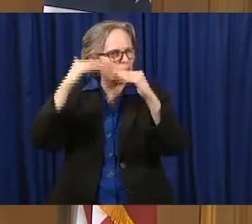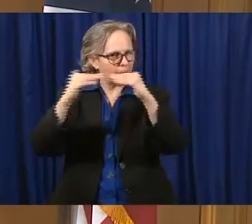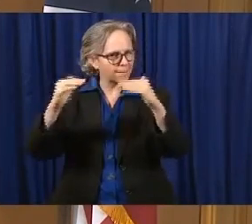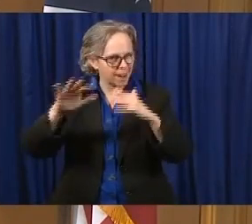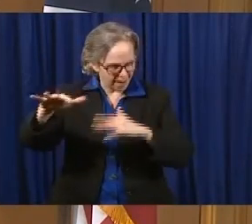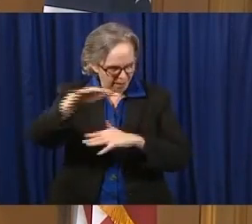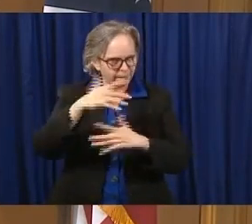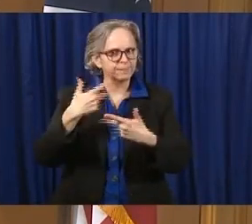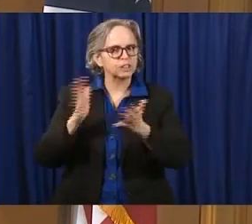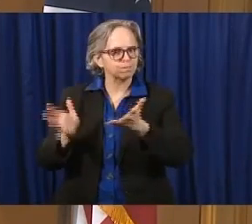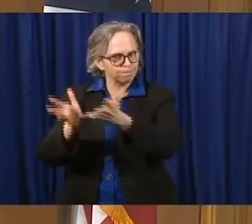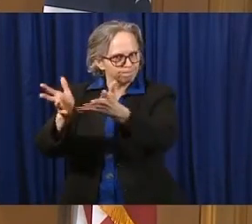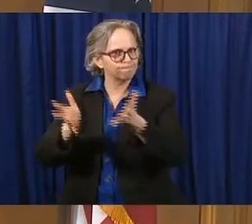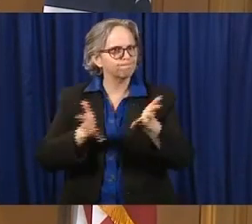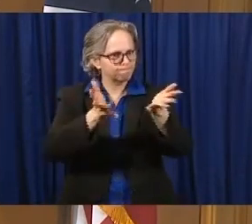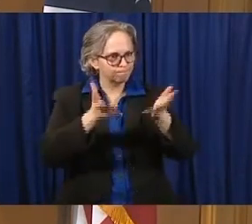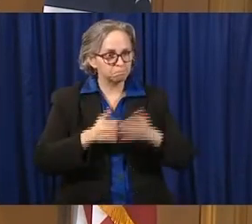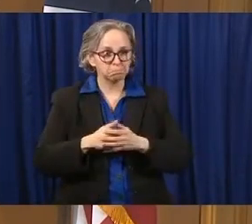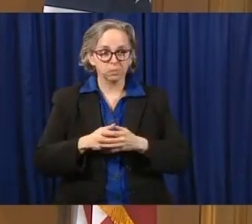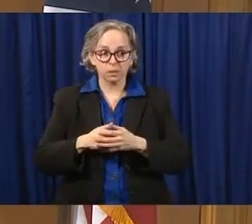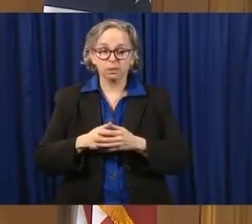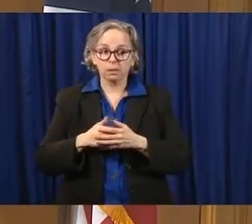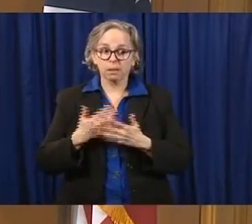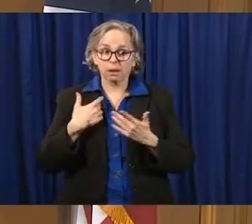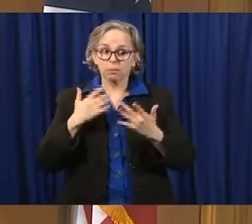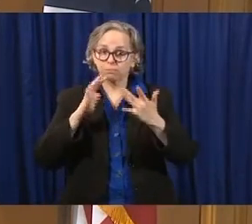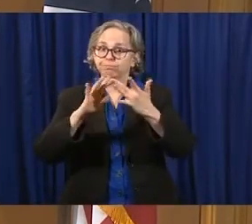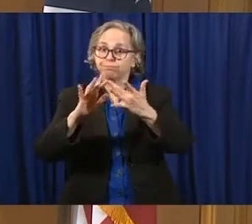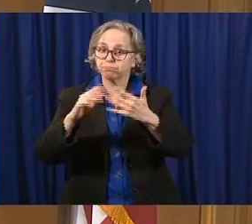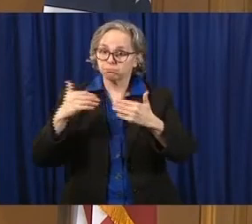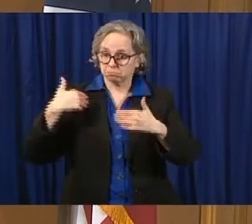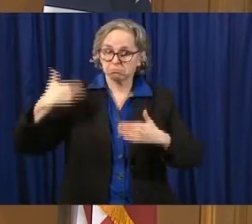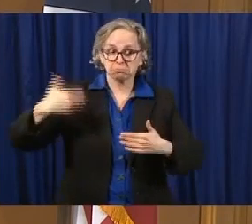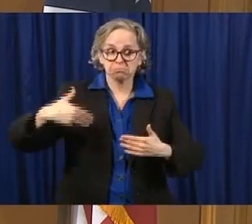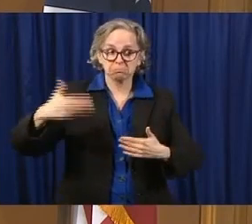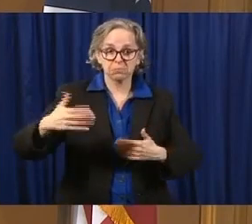We do it quite frequently. So I was on a call last night with